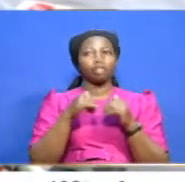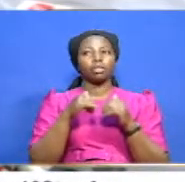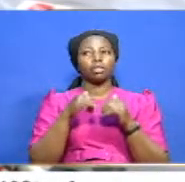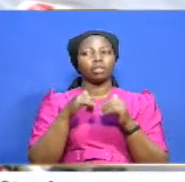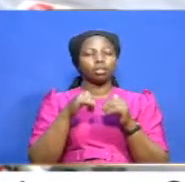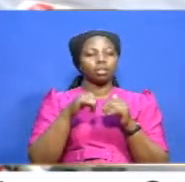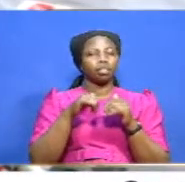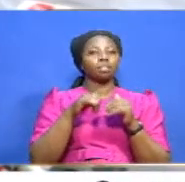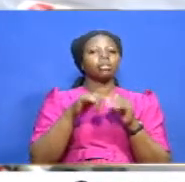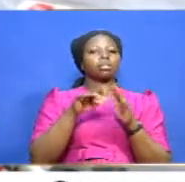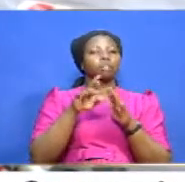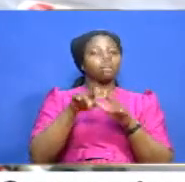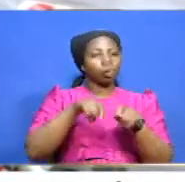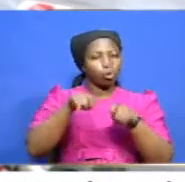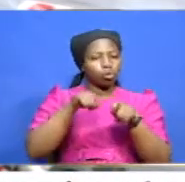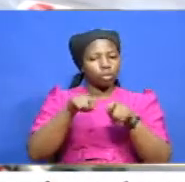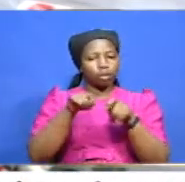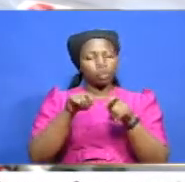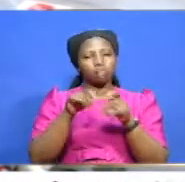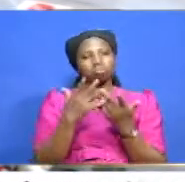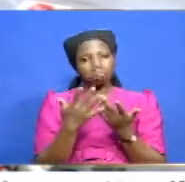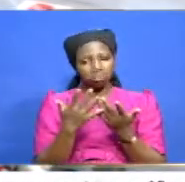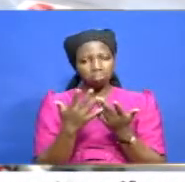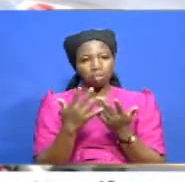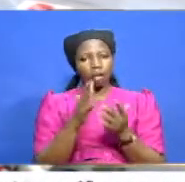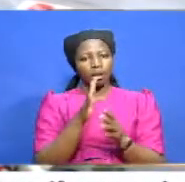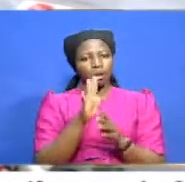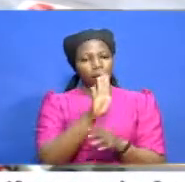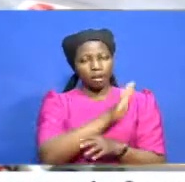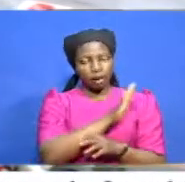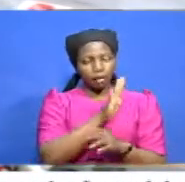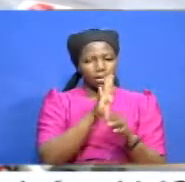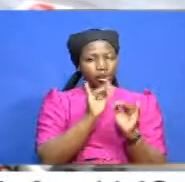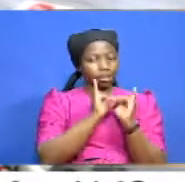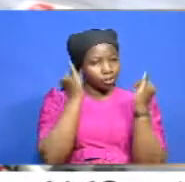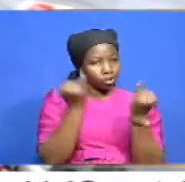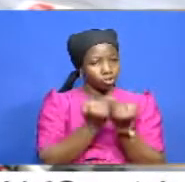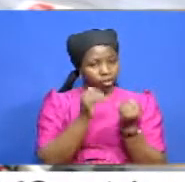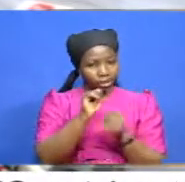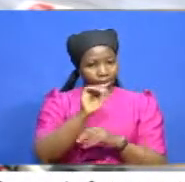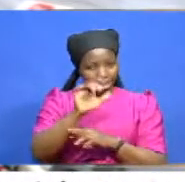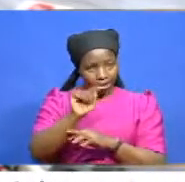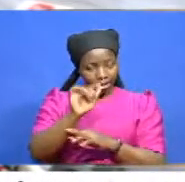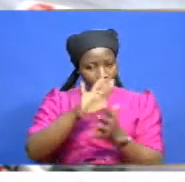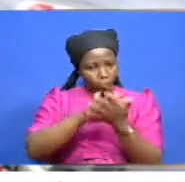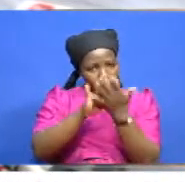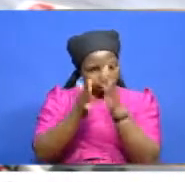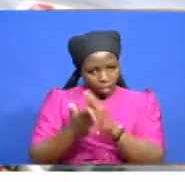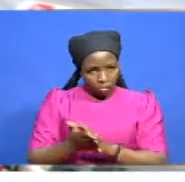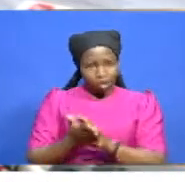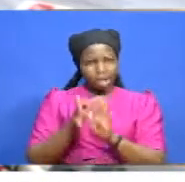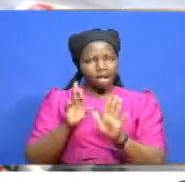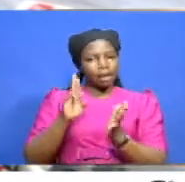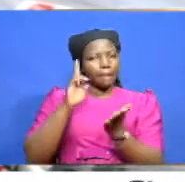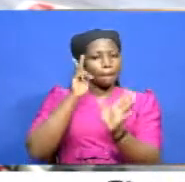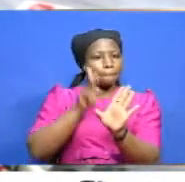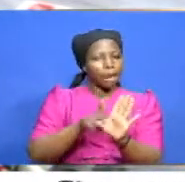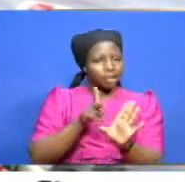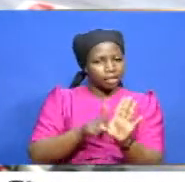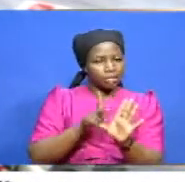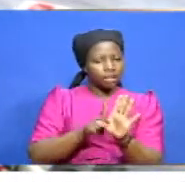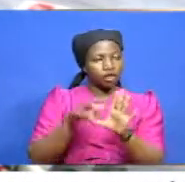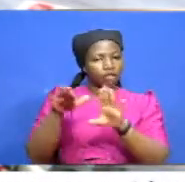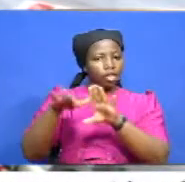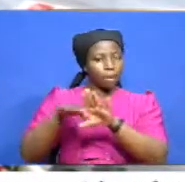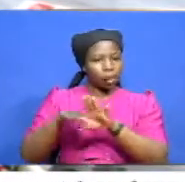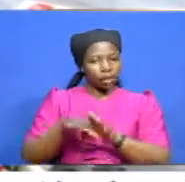acts without the input of the members. And the